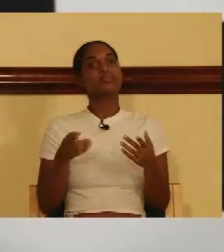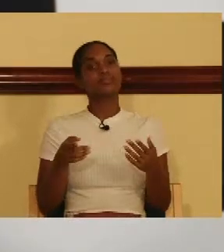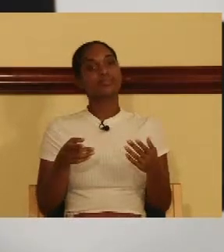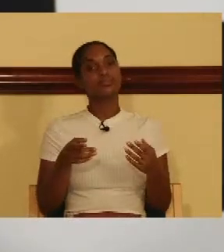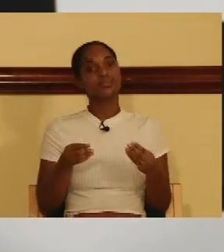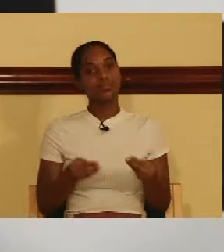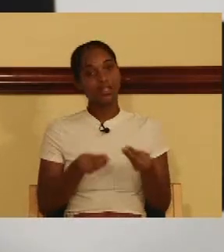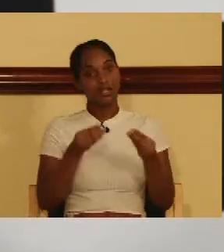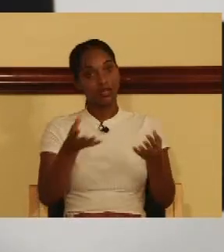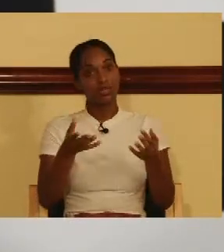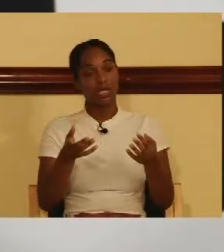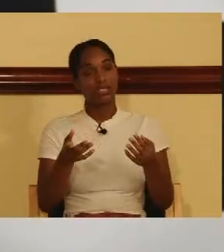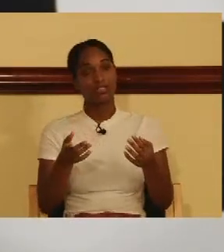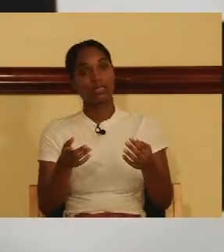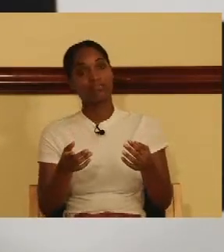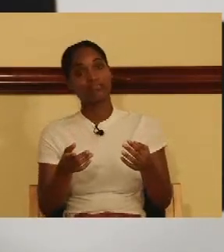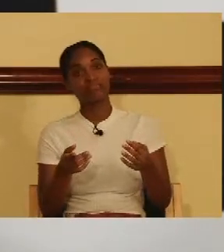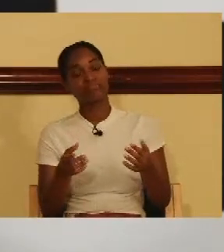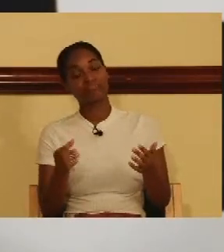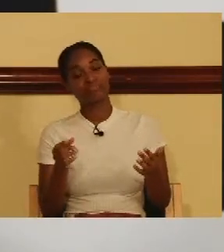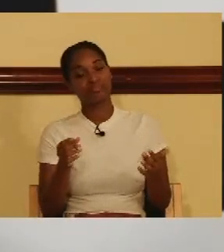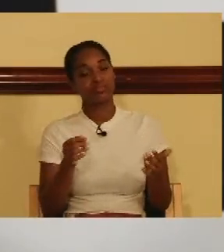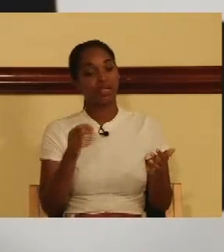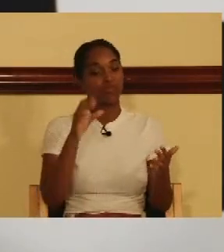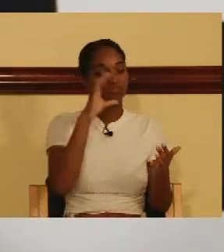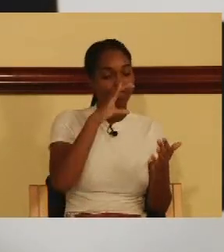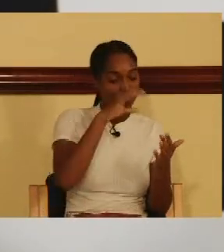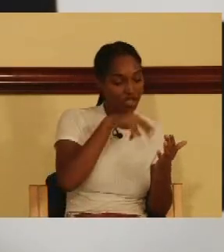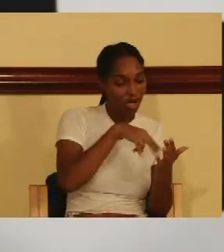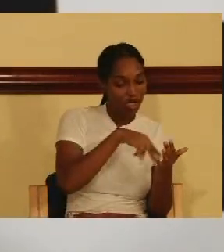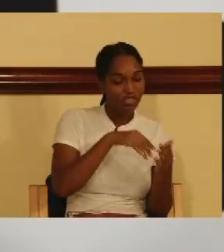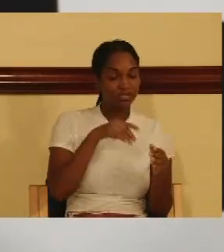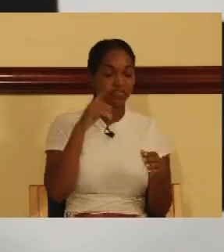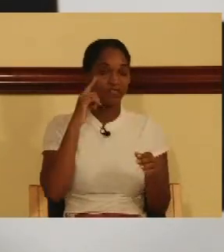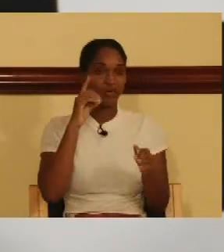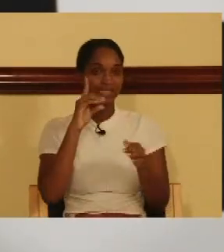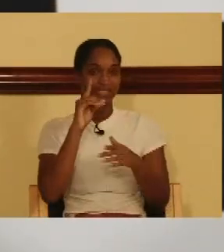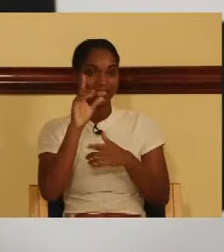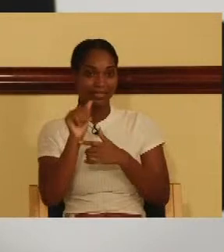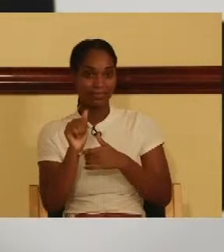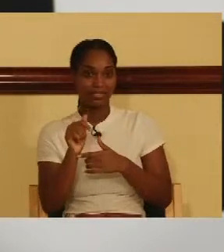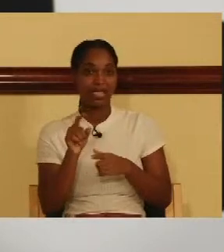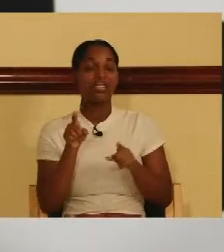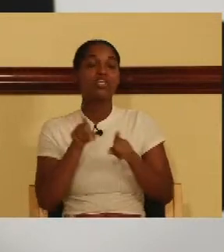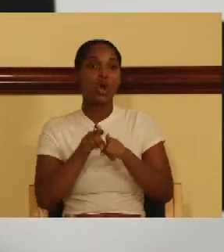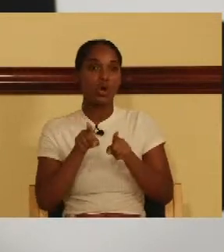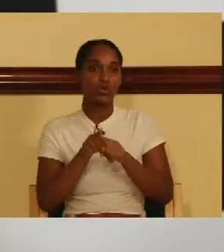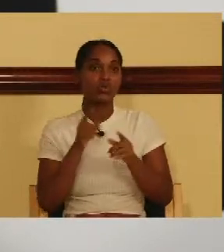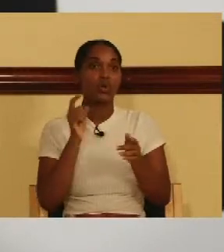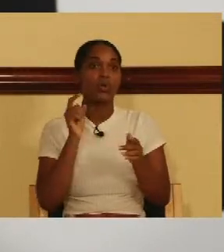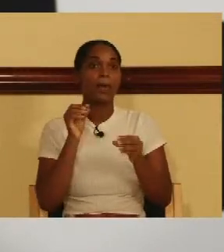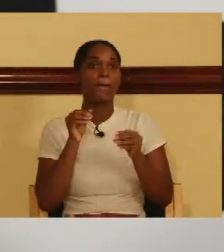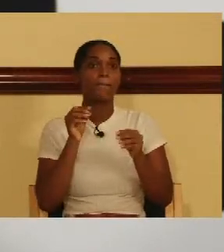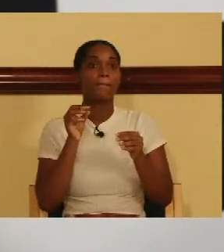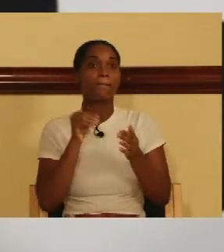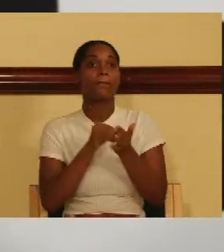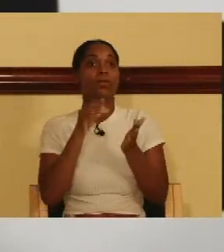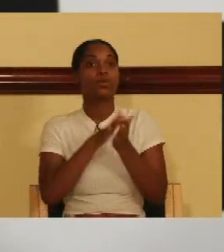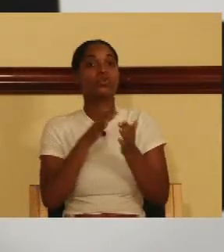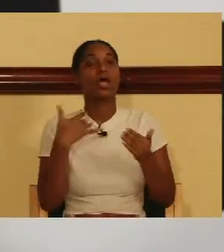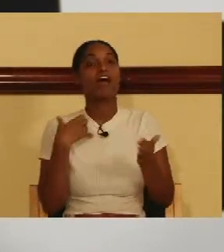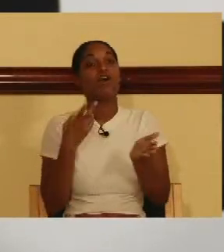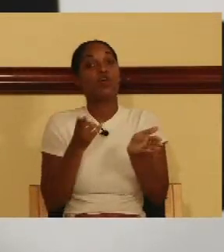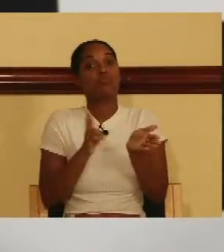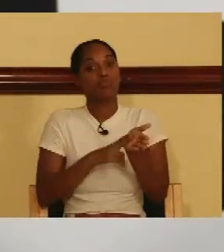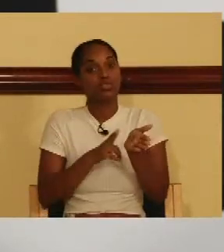provide research on disability, and of course it is mandated to have a confidential register. First